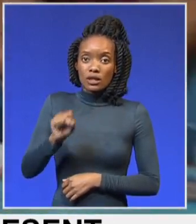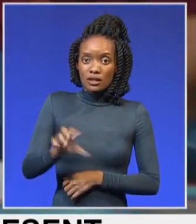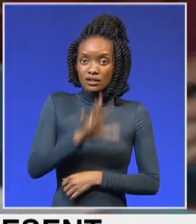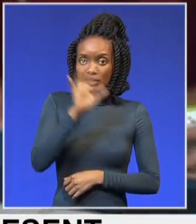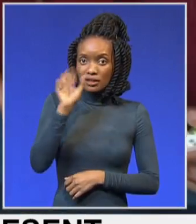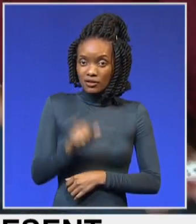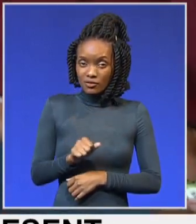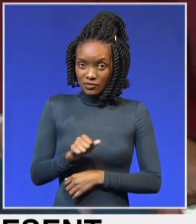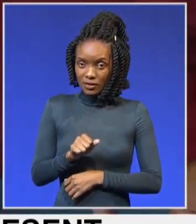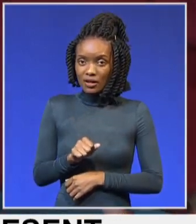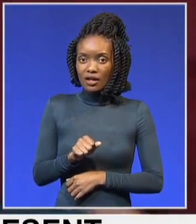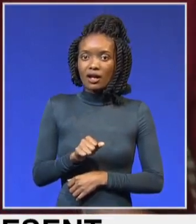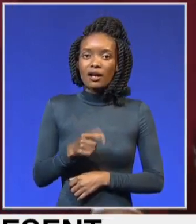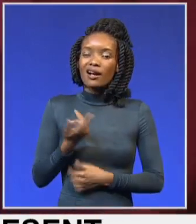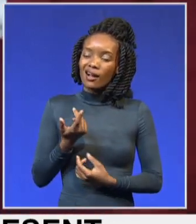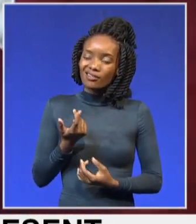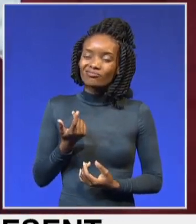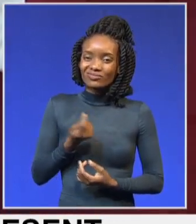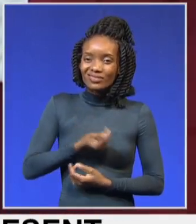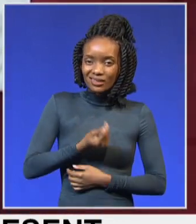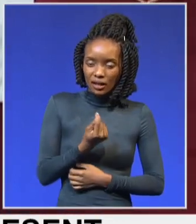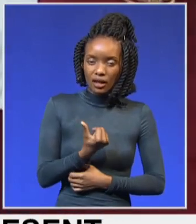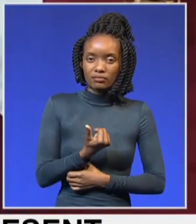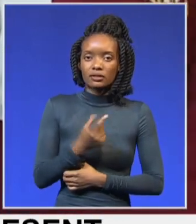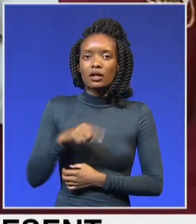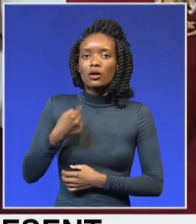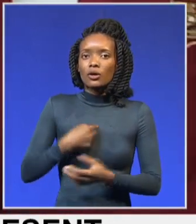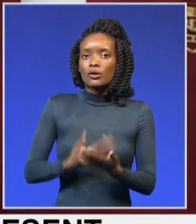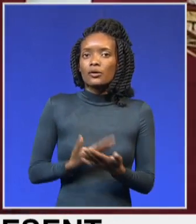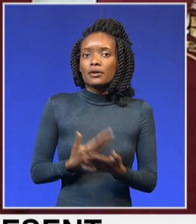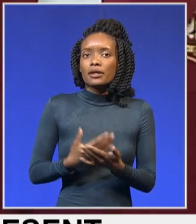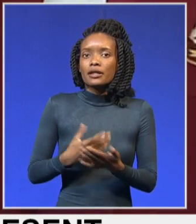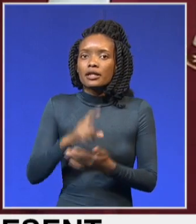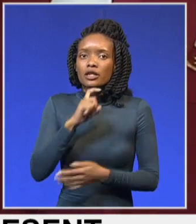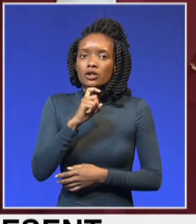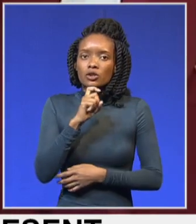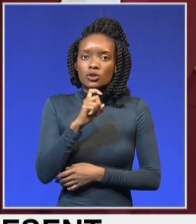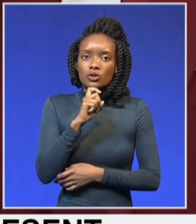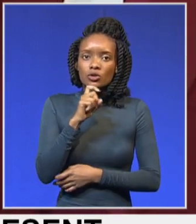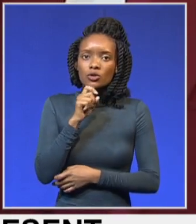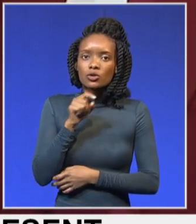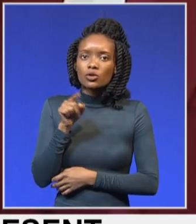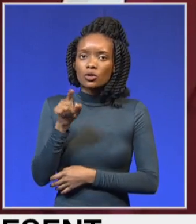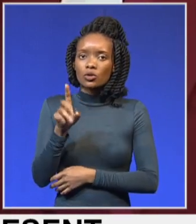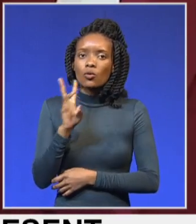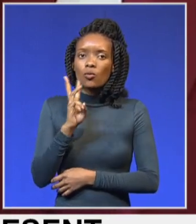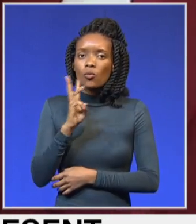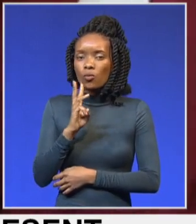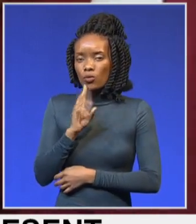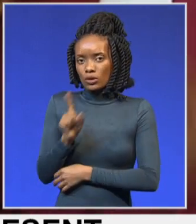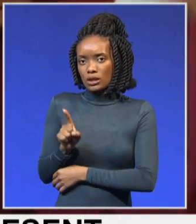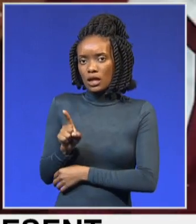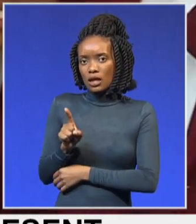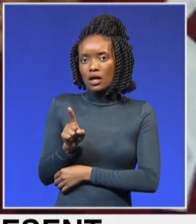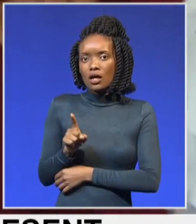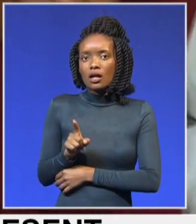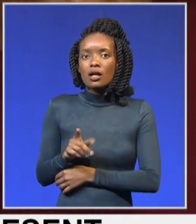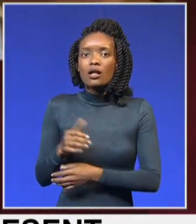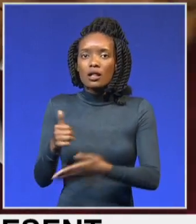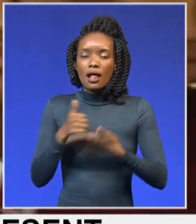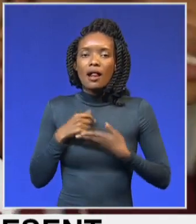the Karoo, is very limited, and we can use the water of this to help